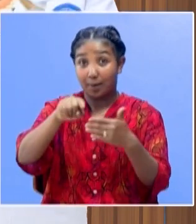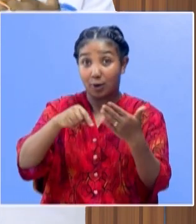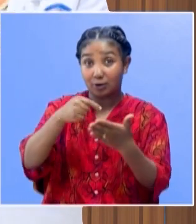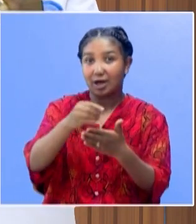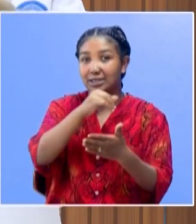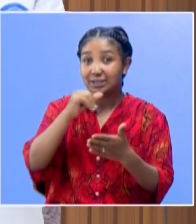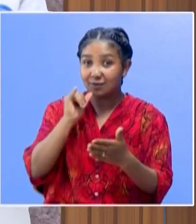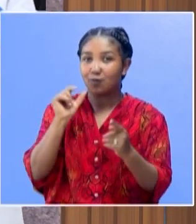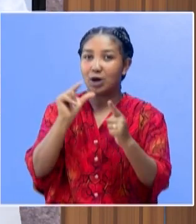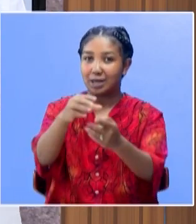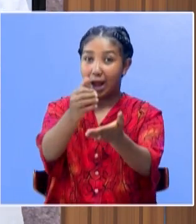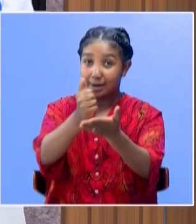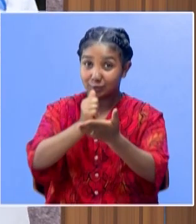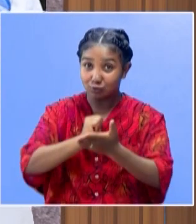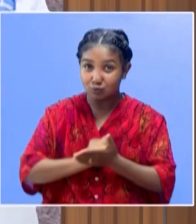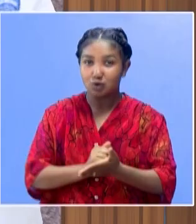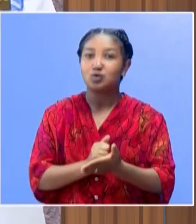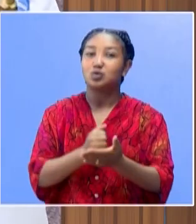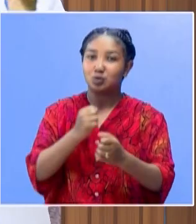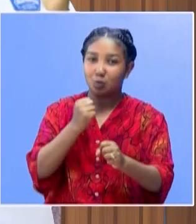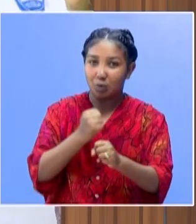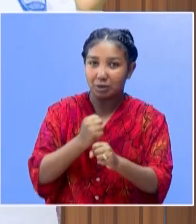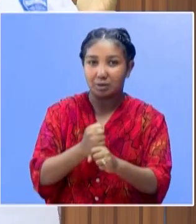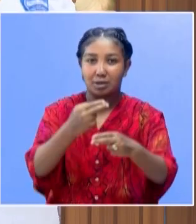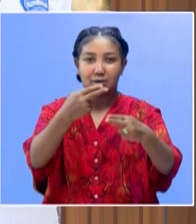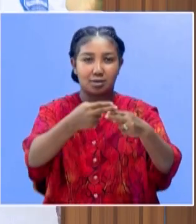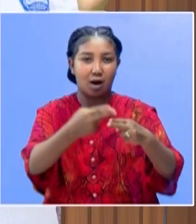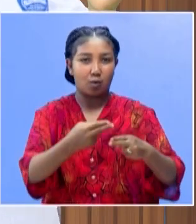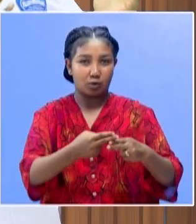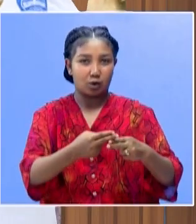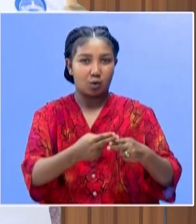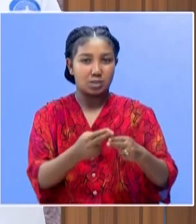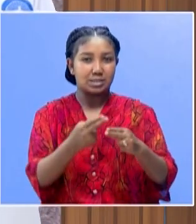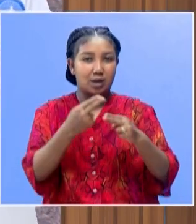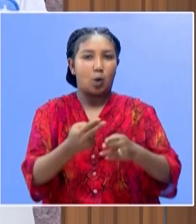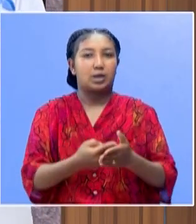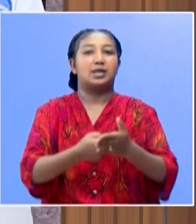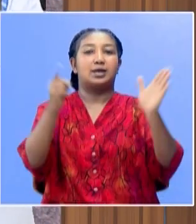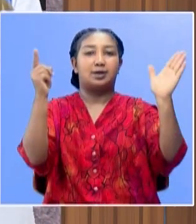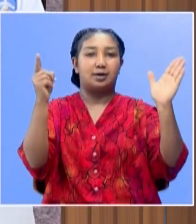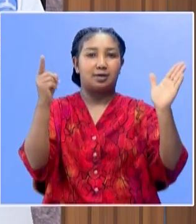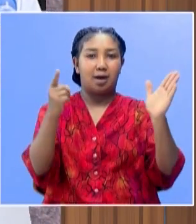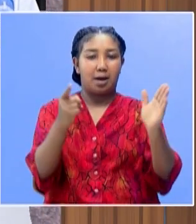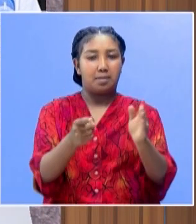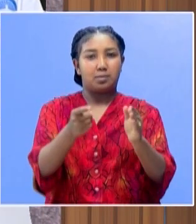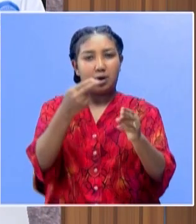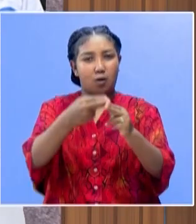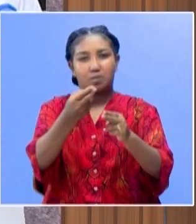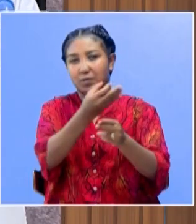they are words that can help you to make a noun specific, clear, and more modified